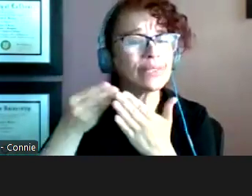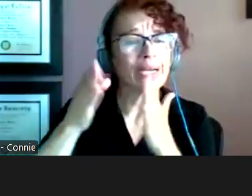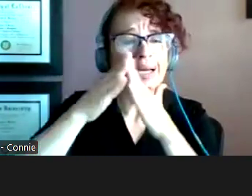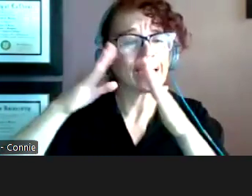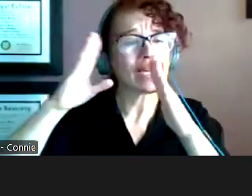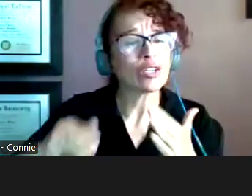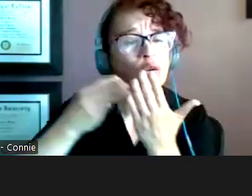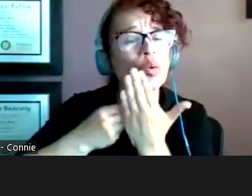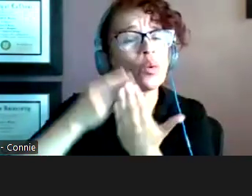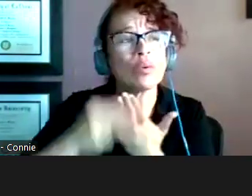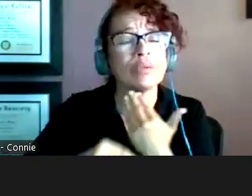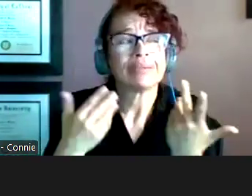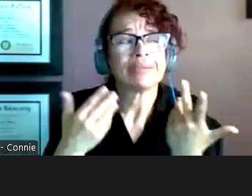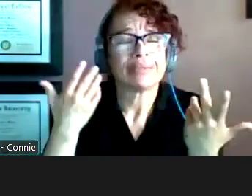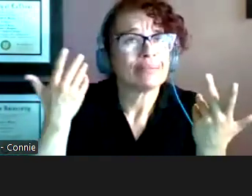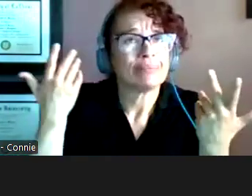housing program.